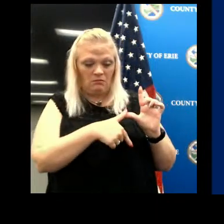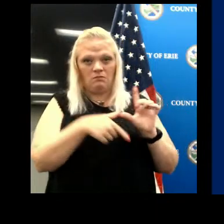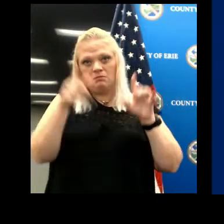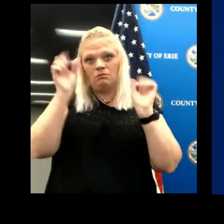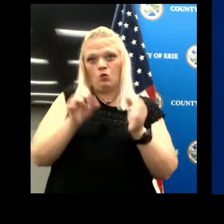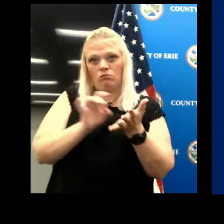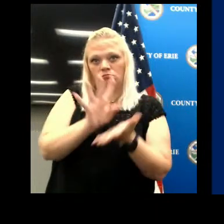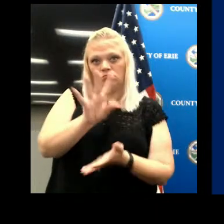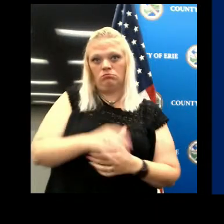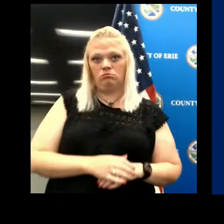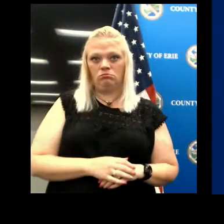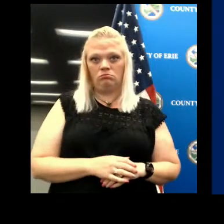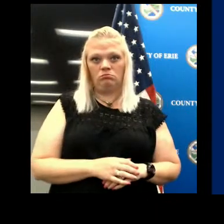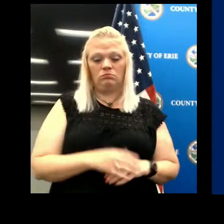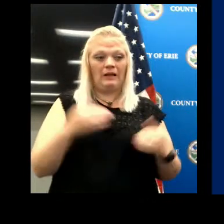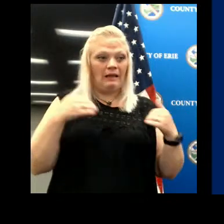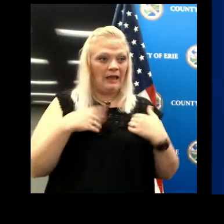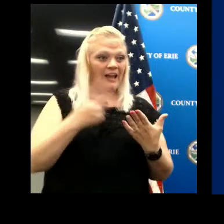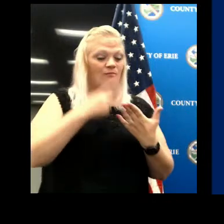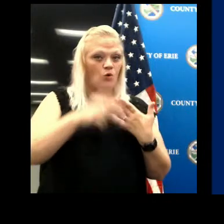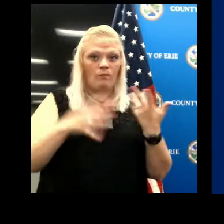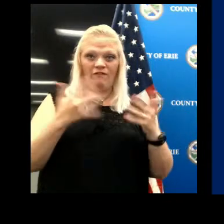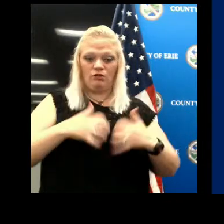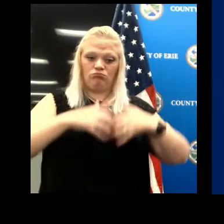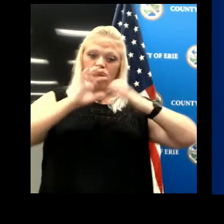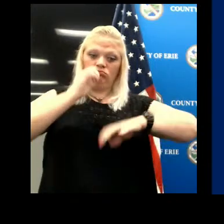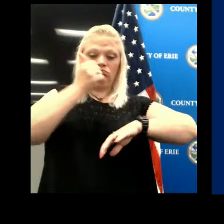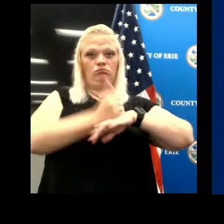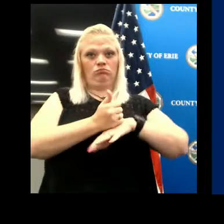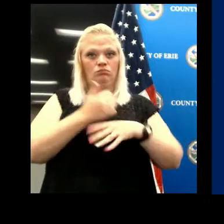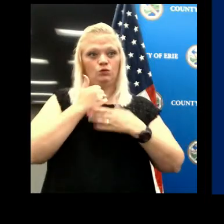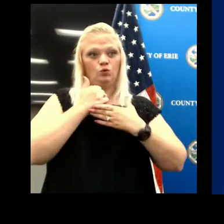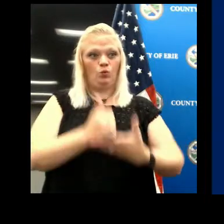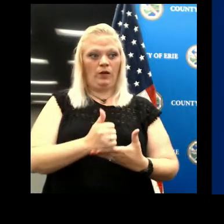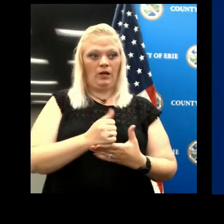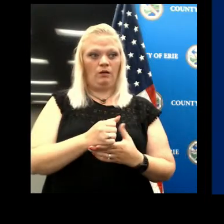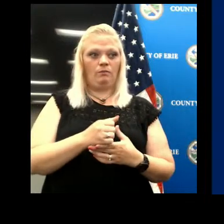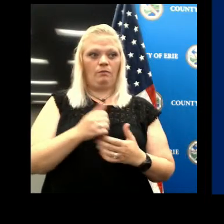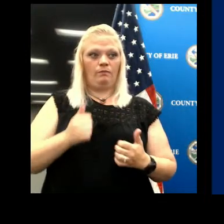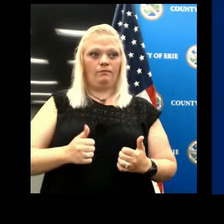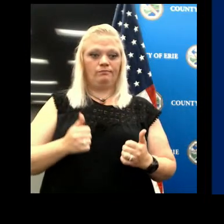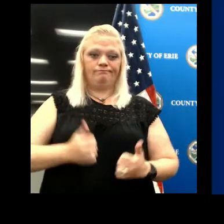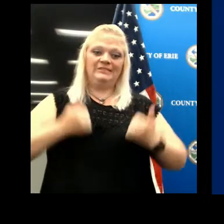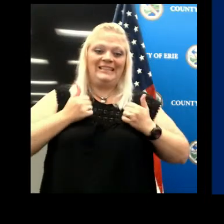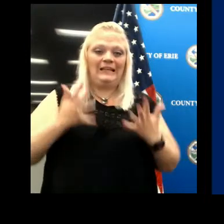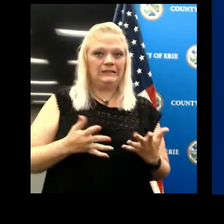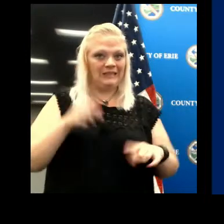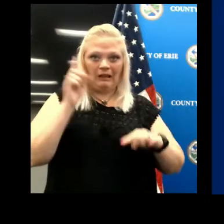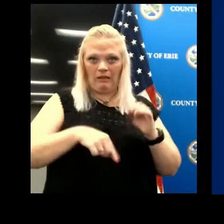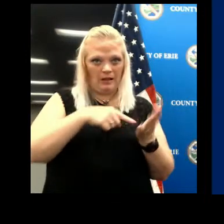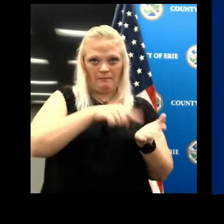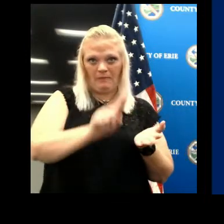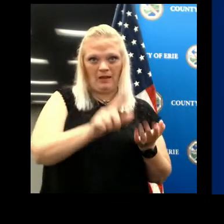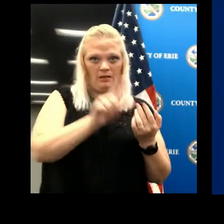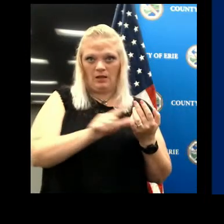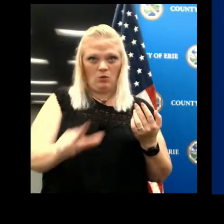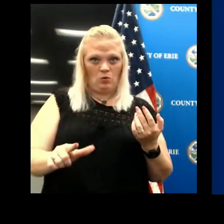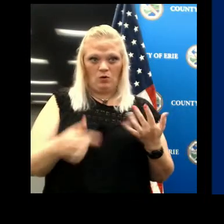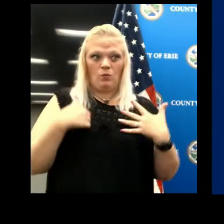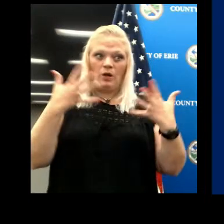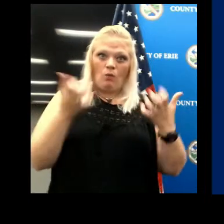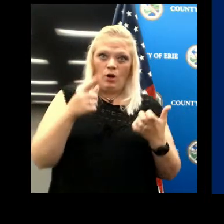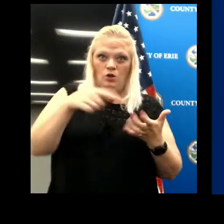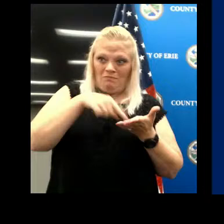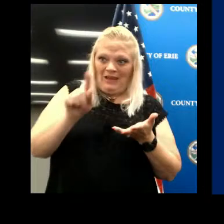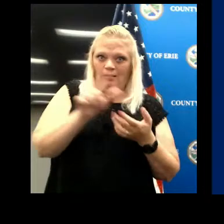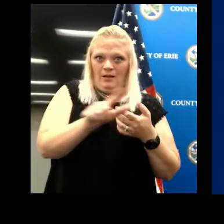So there are programs that are already in place to help those tenants who haven't been able to pay their landlords. We want you to pay